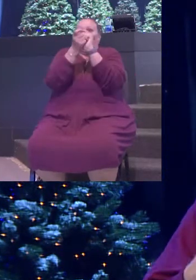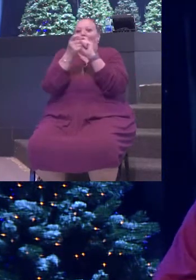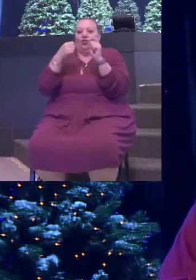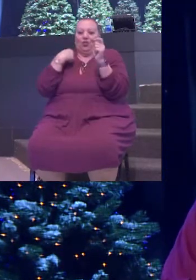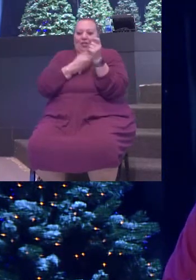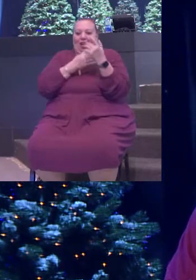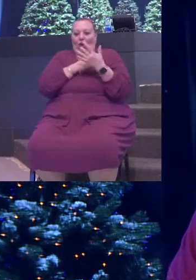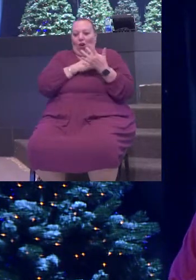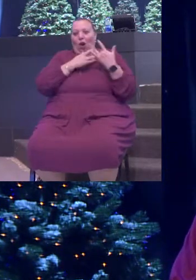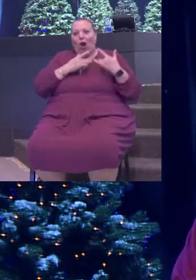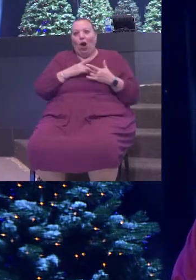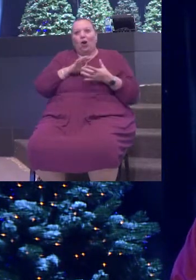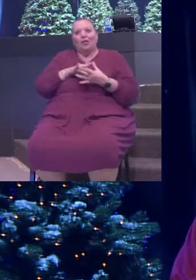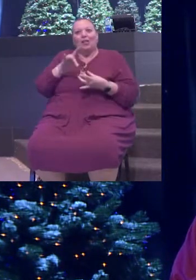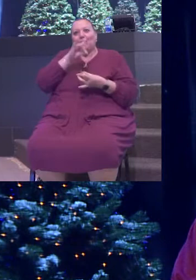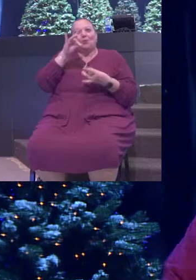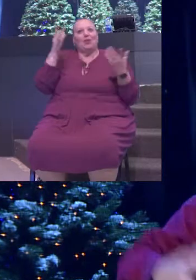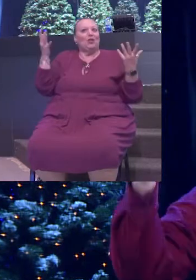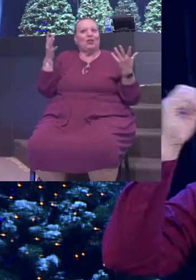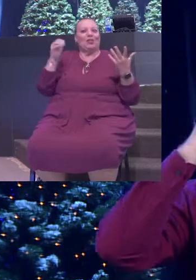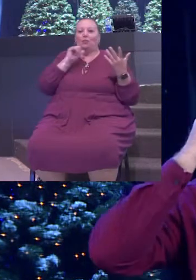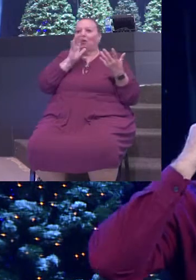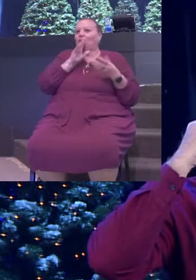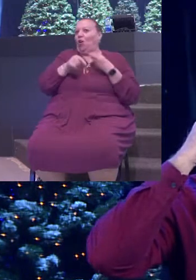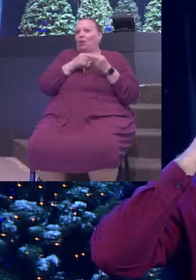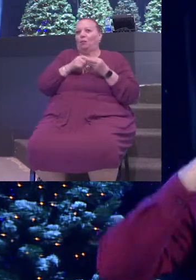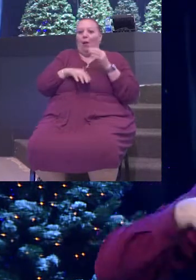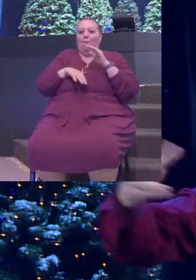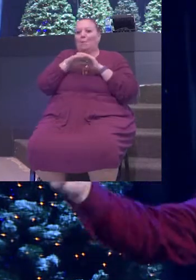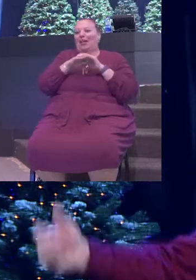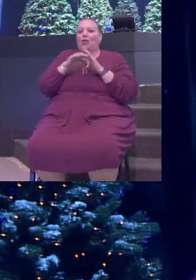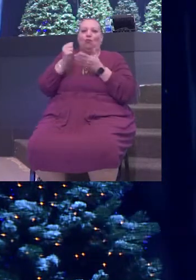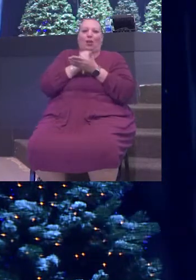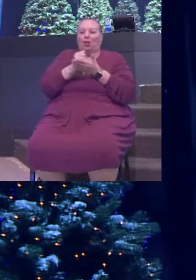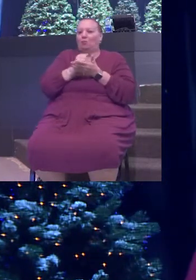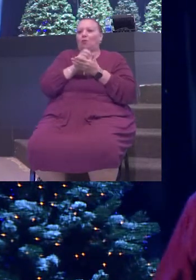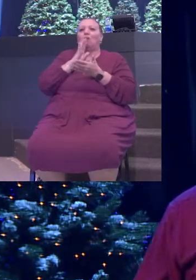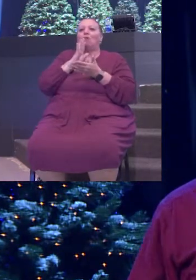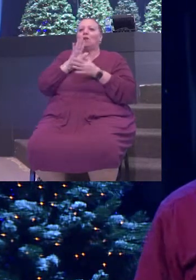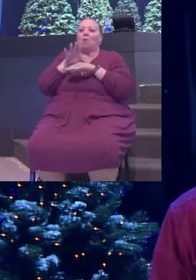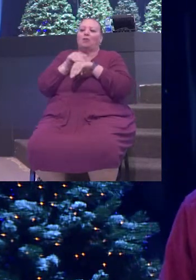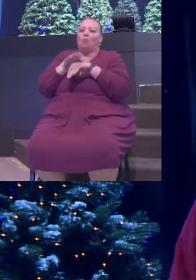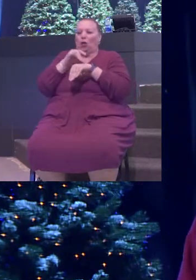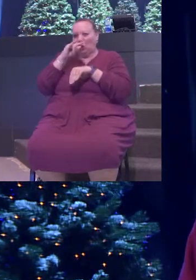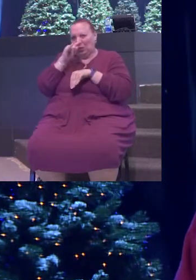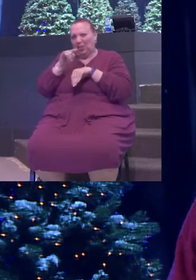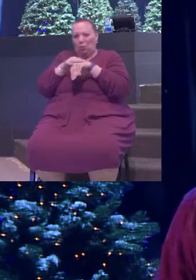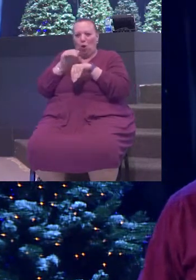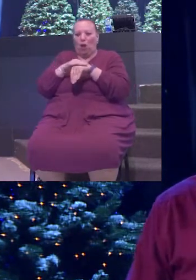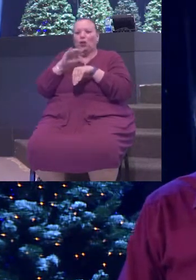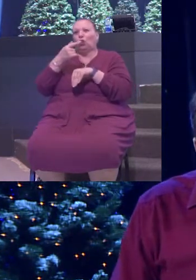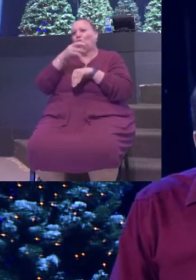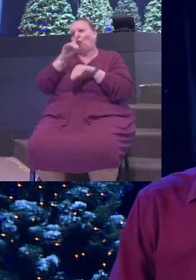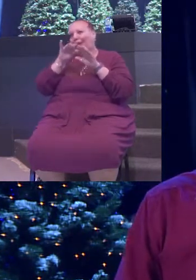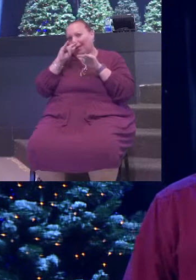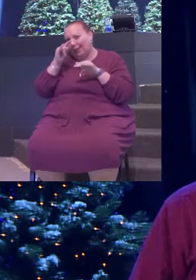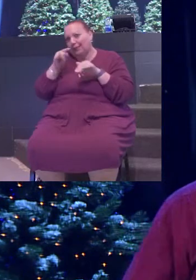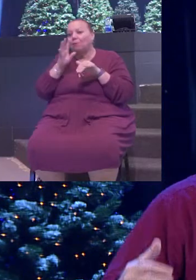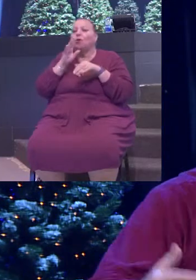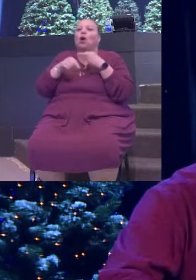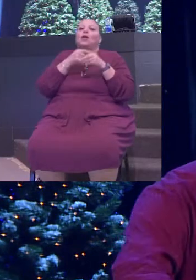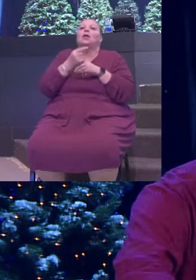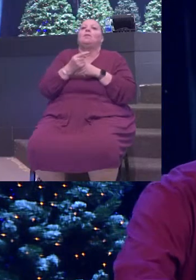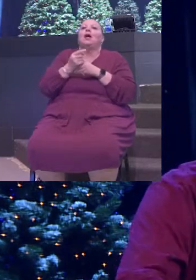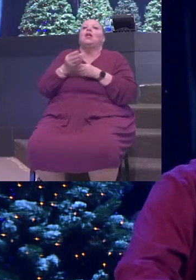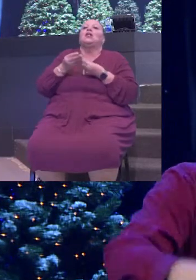our heart and our spirit. I mean, I'm not talking about maxing out your credit cards. I'm not talking about spoiling your kids or spoiling your grandkids. I'm talking